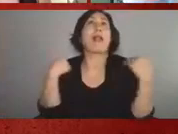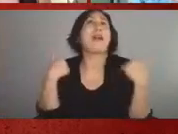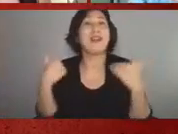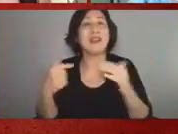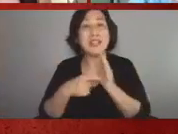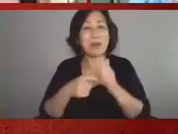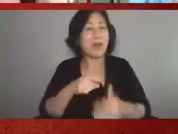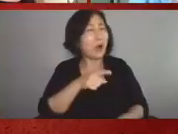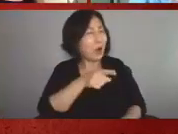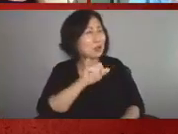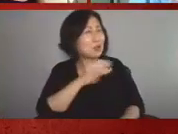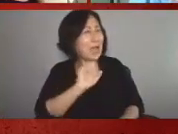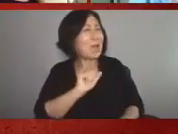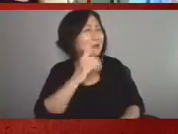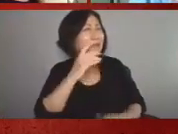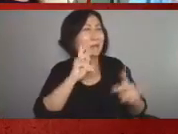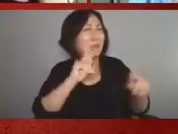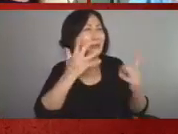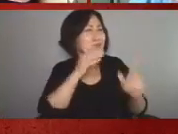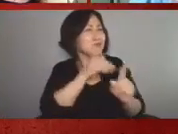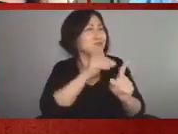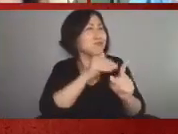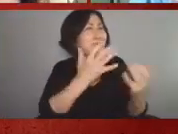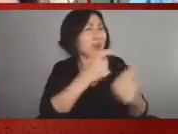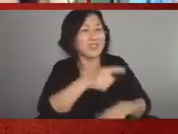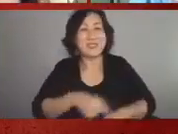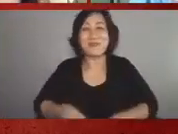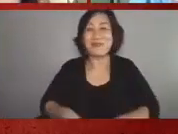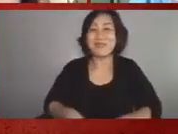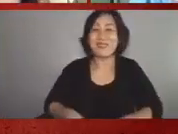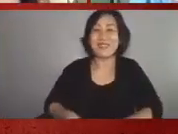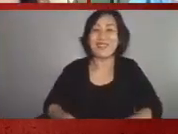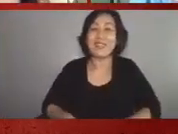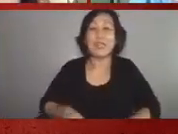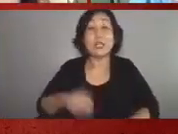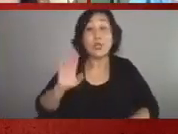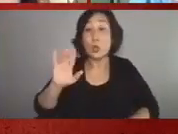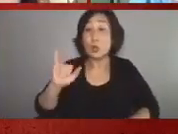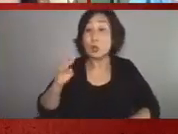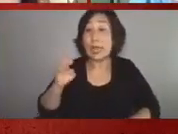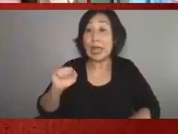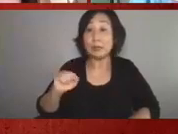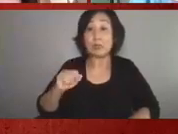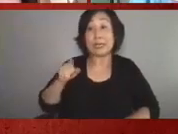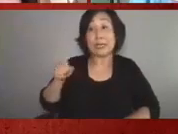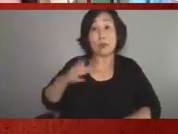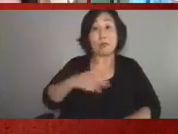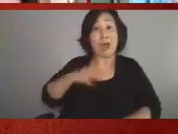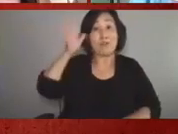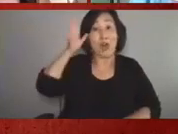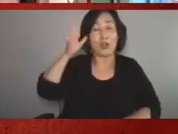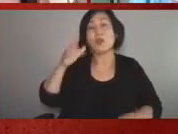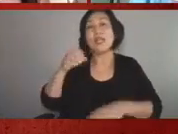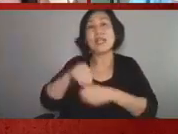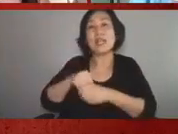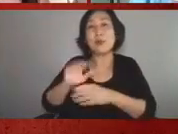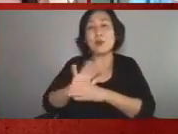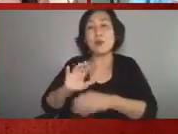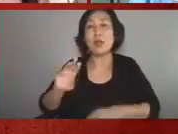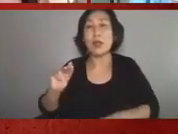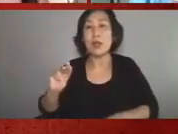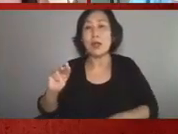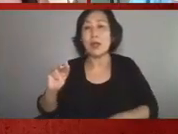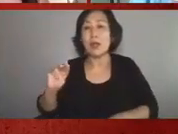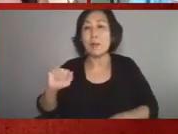demand. You are in demand, James. You are. Oh, James, forget about it. Yeah, well, you know, James played